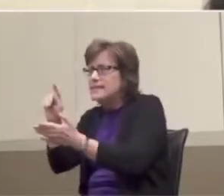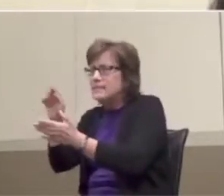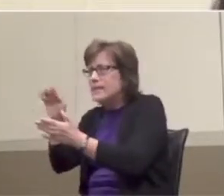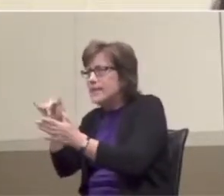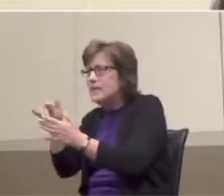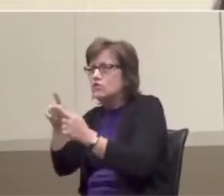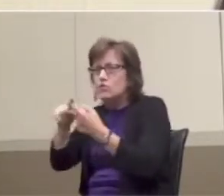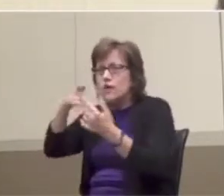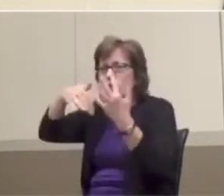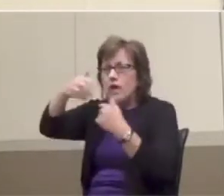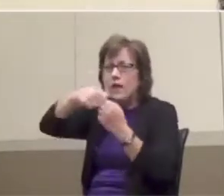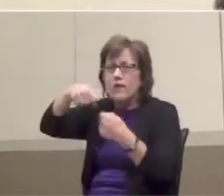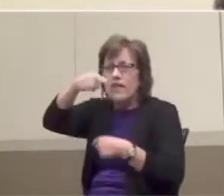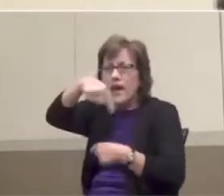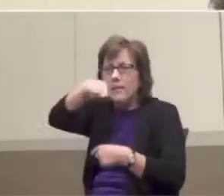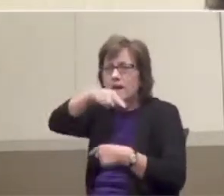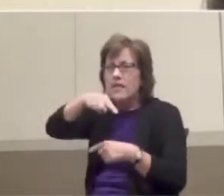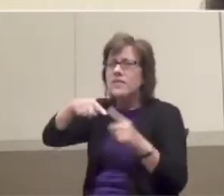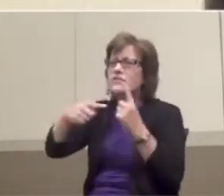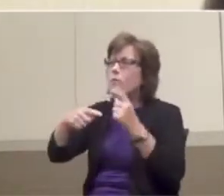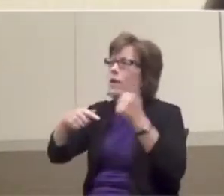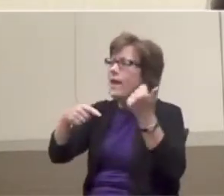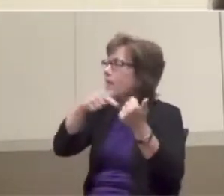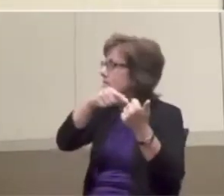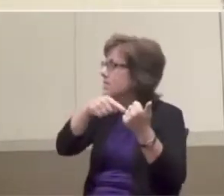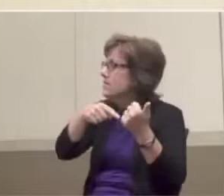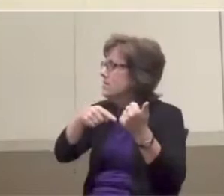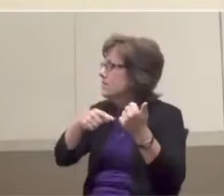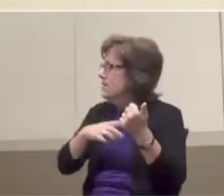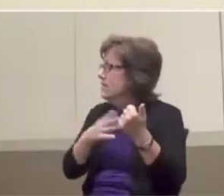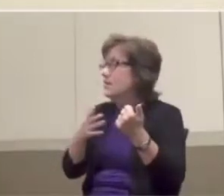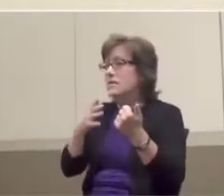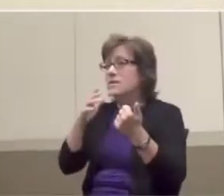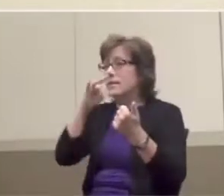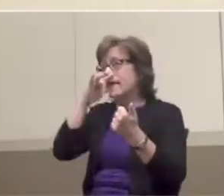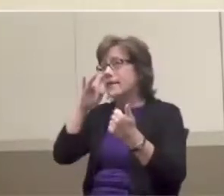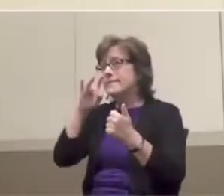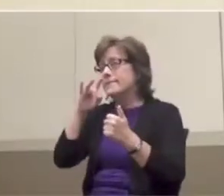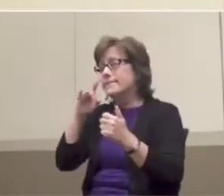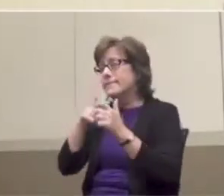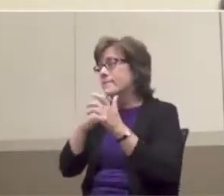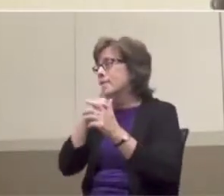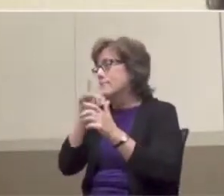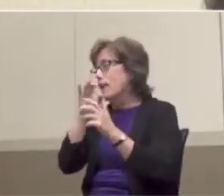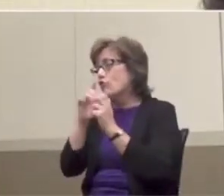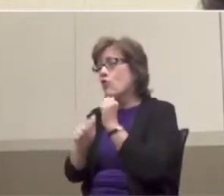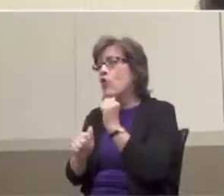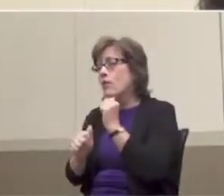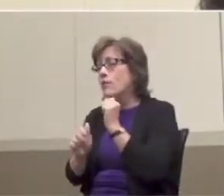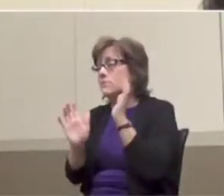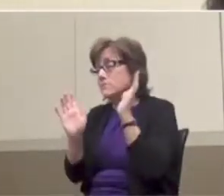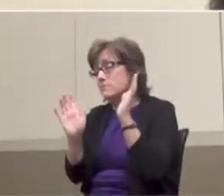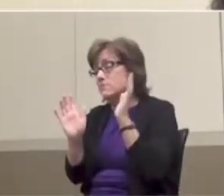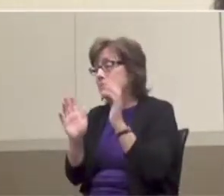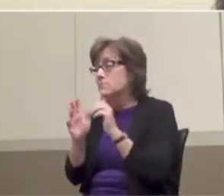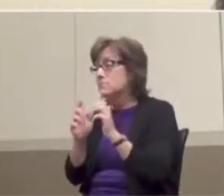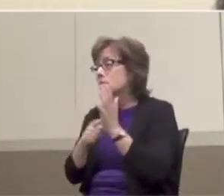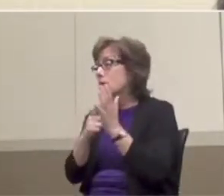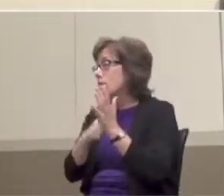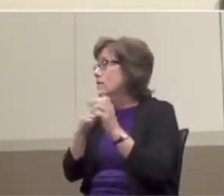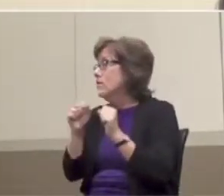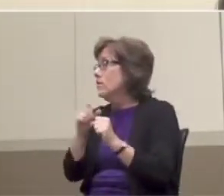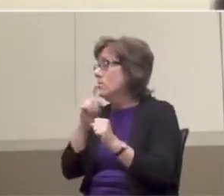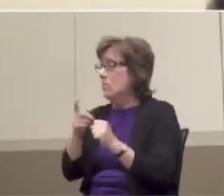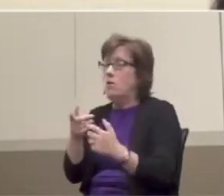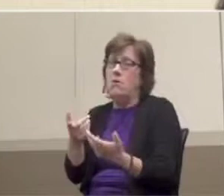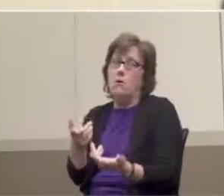else, maybe someone else would be, because kids are cruel, let's just face it sometimes, and they can be, well,